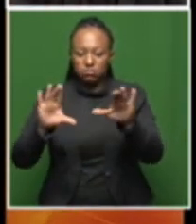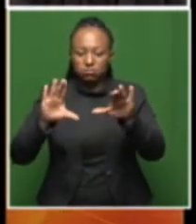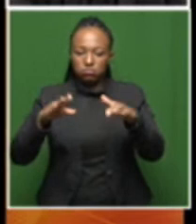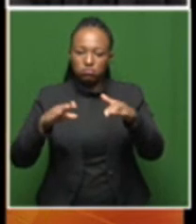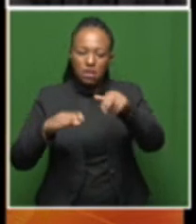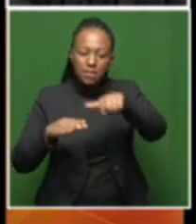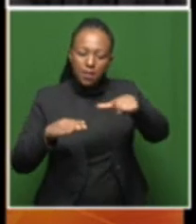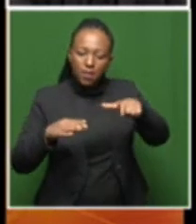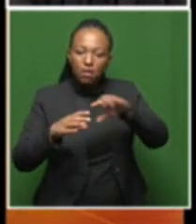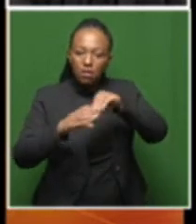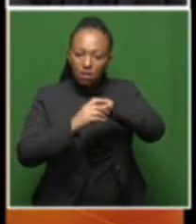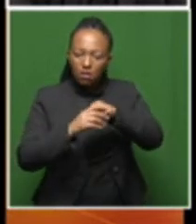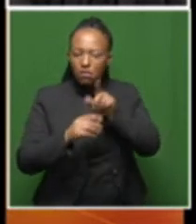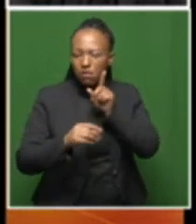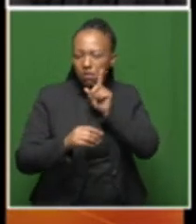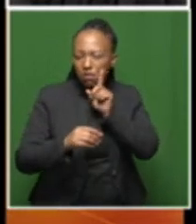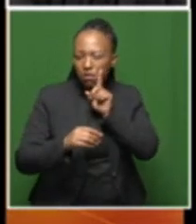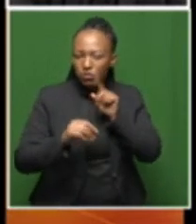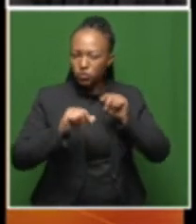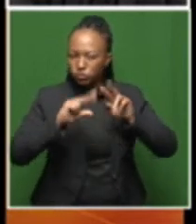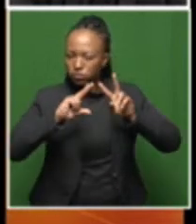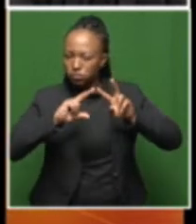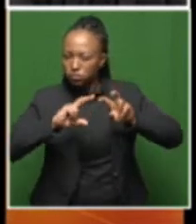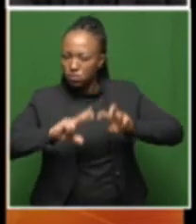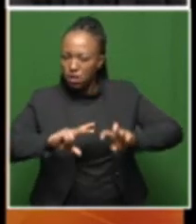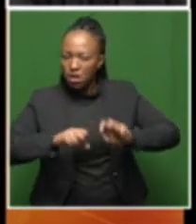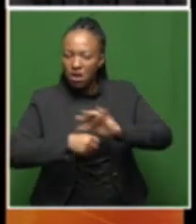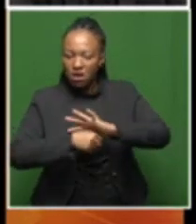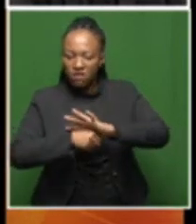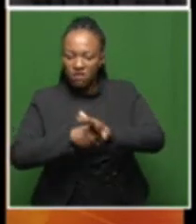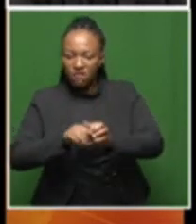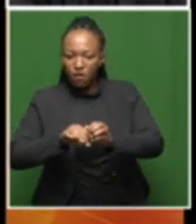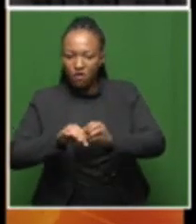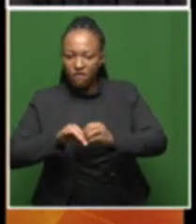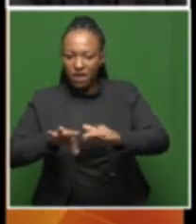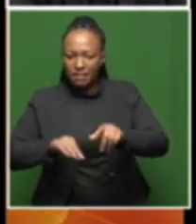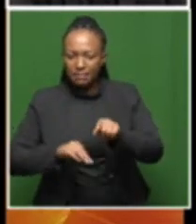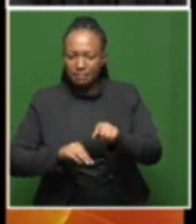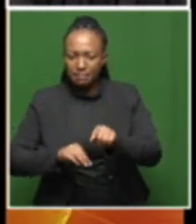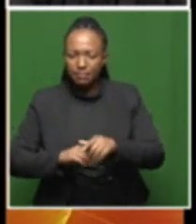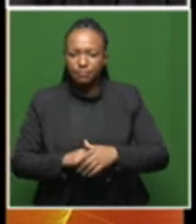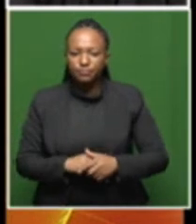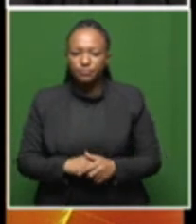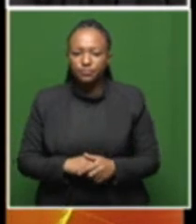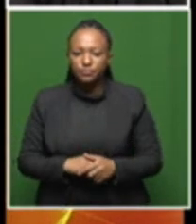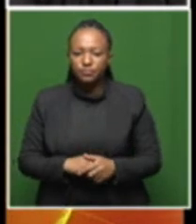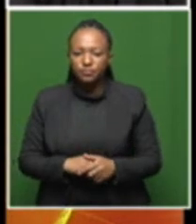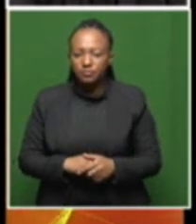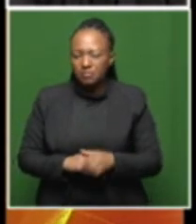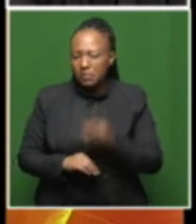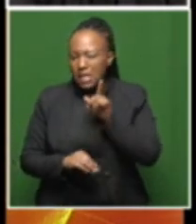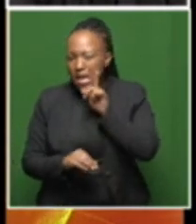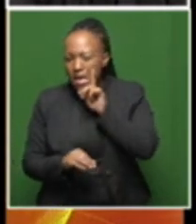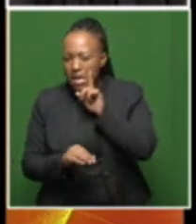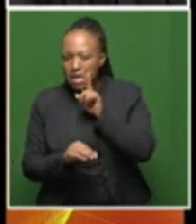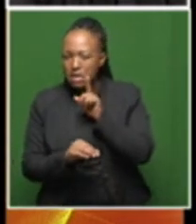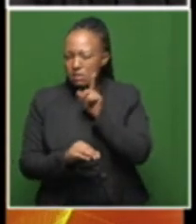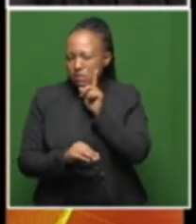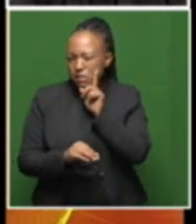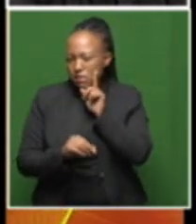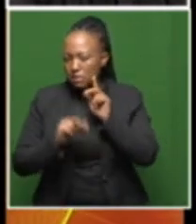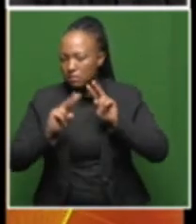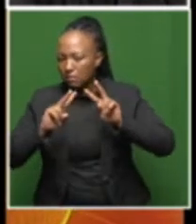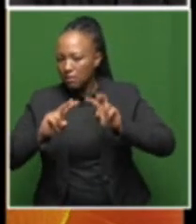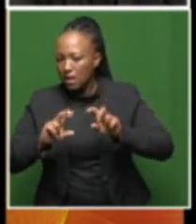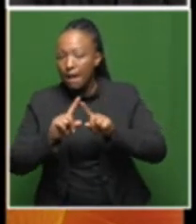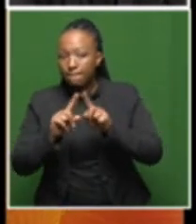very interested about that variant. Yeah, they are following that very close, but